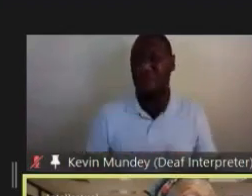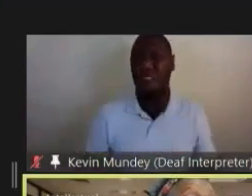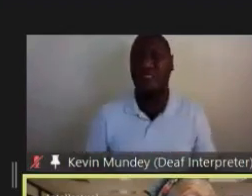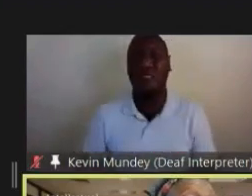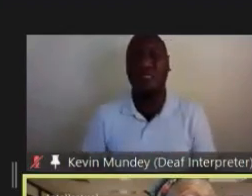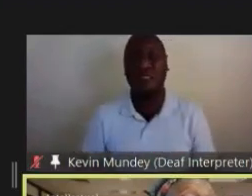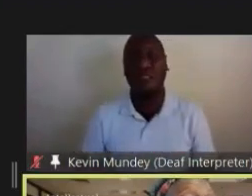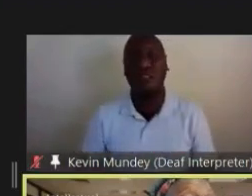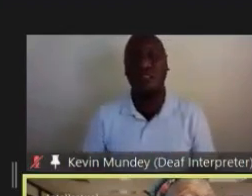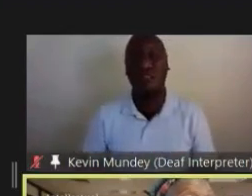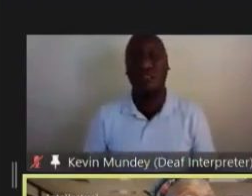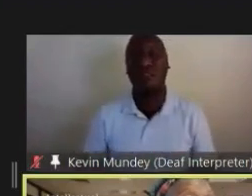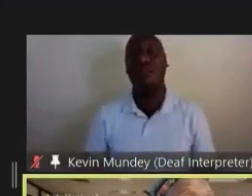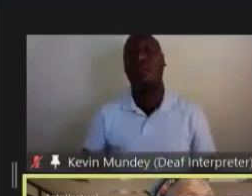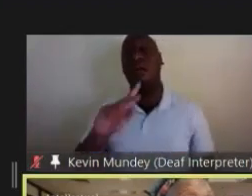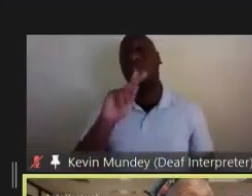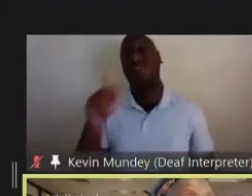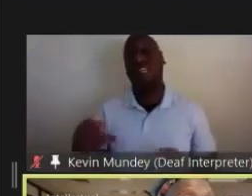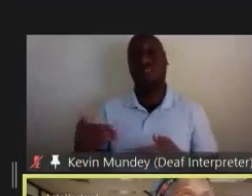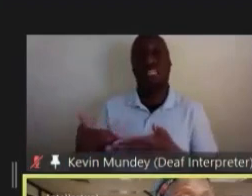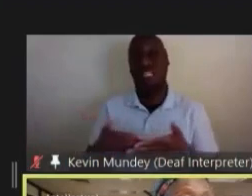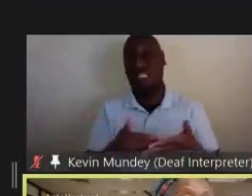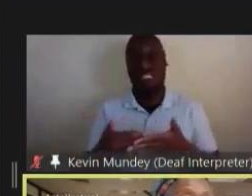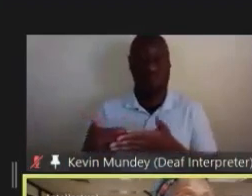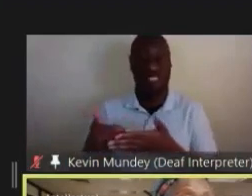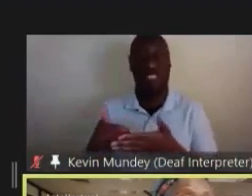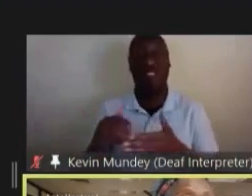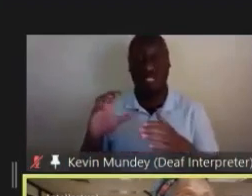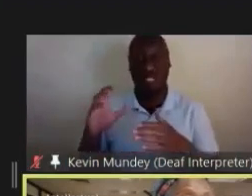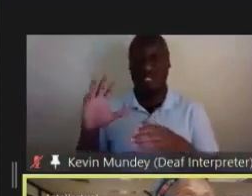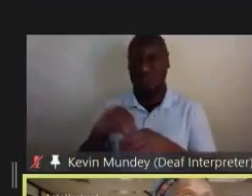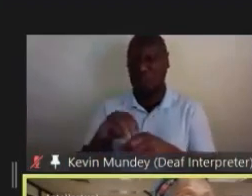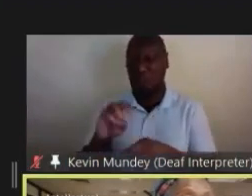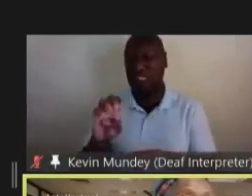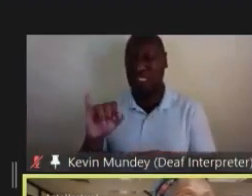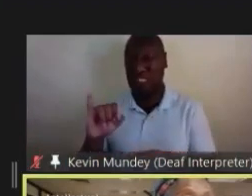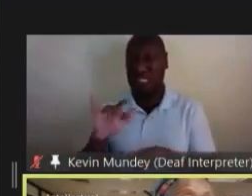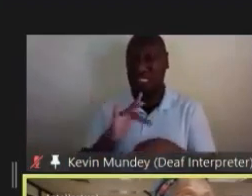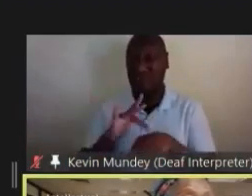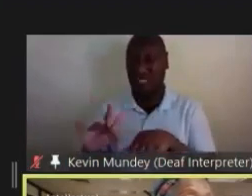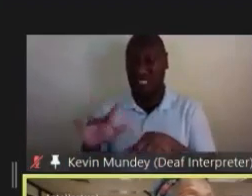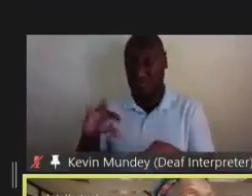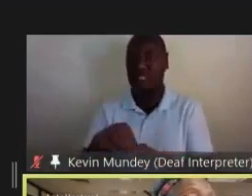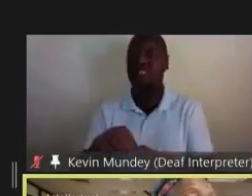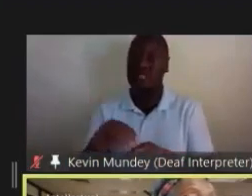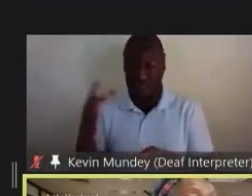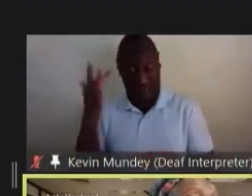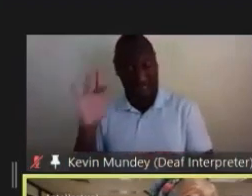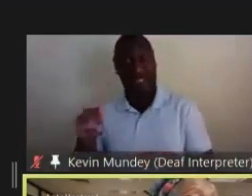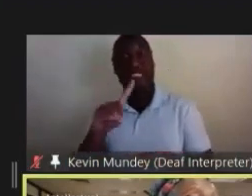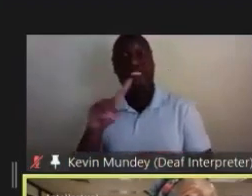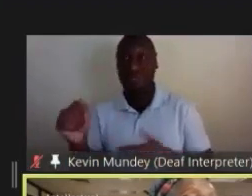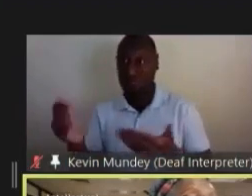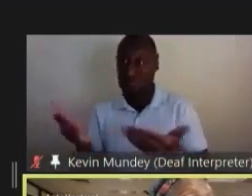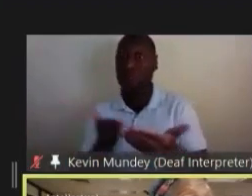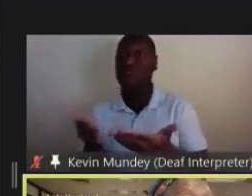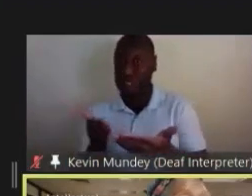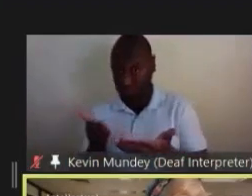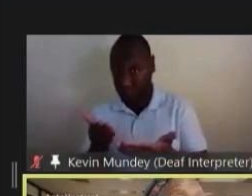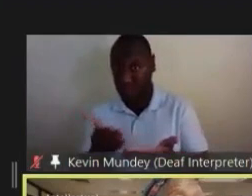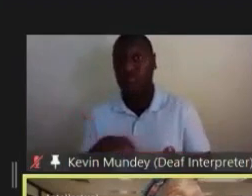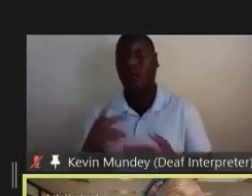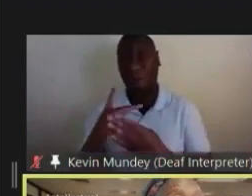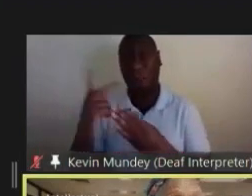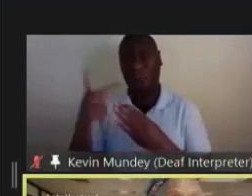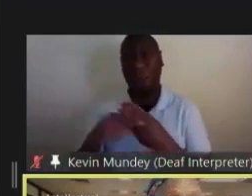Philadelphia Infant Toddler Early Intervention is an intellectual disability services program which